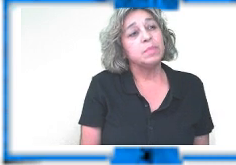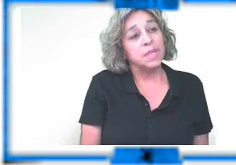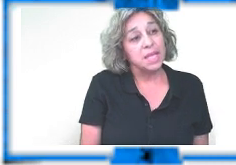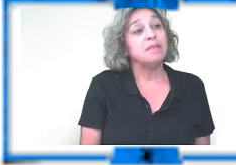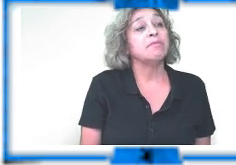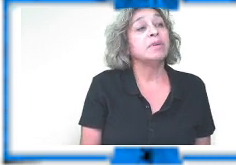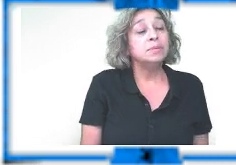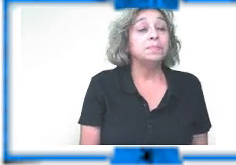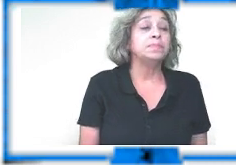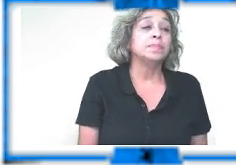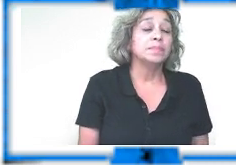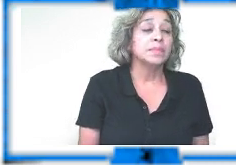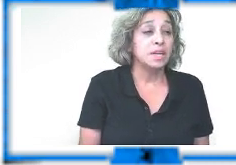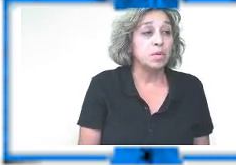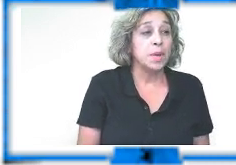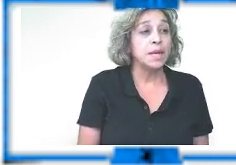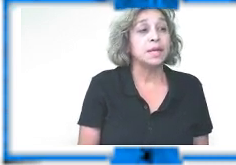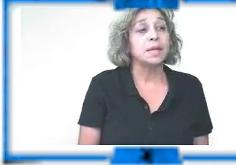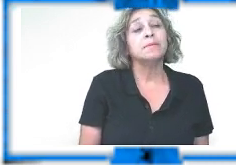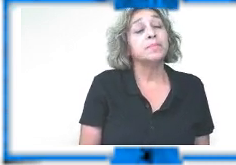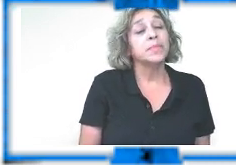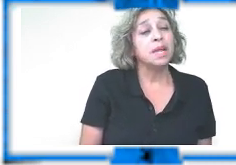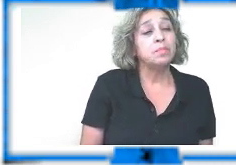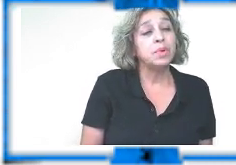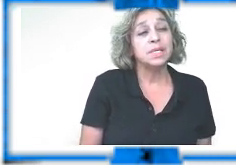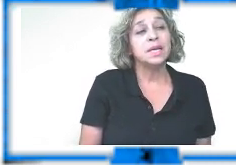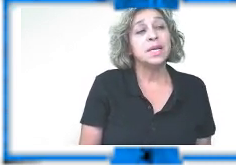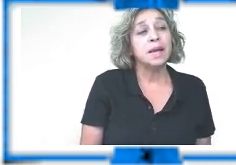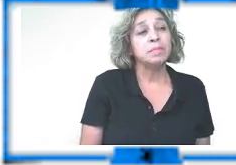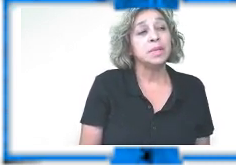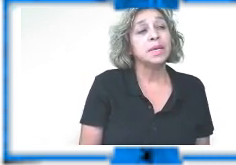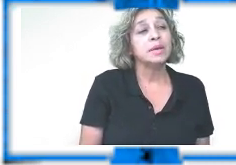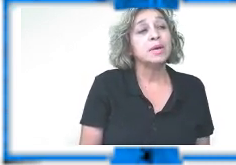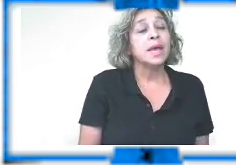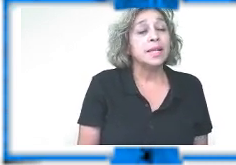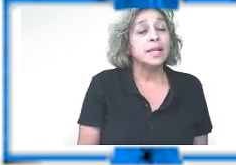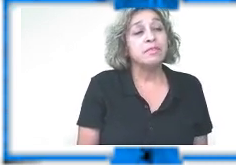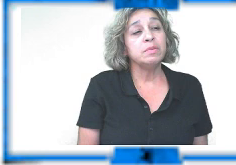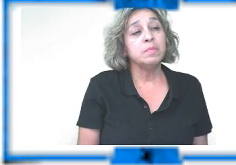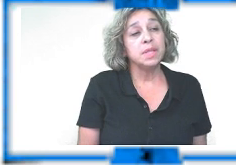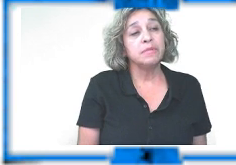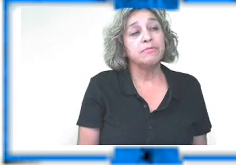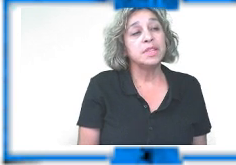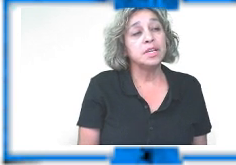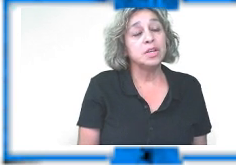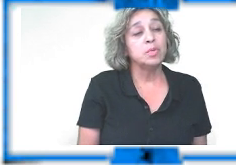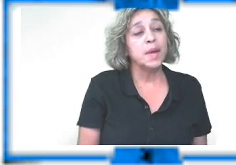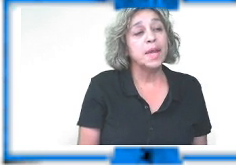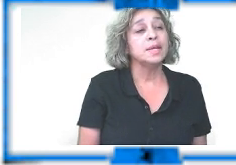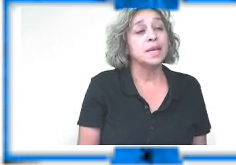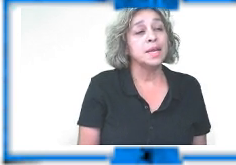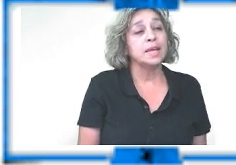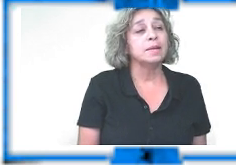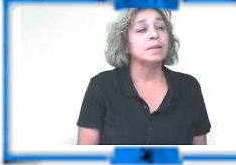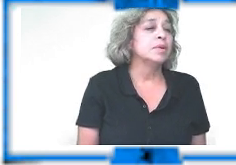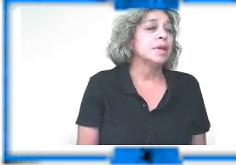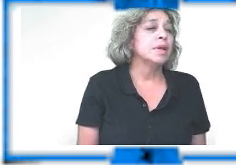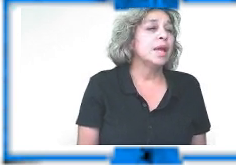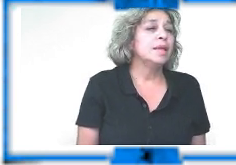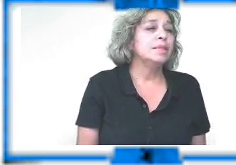have to believe in humanity. And President AMLO has given me faith in humanity